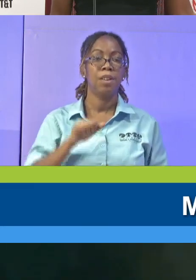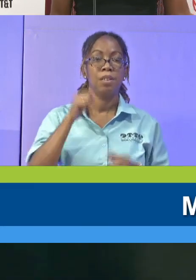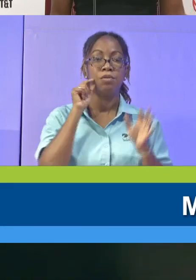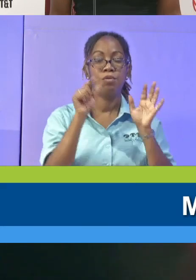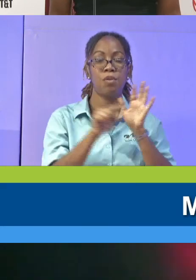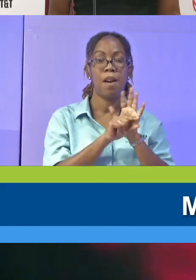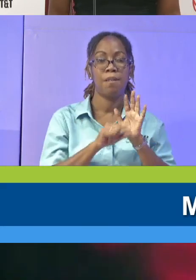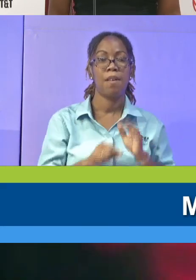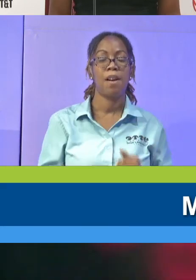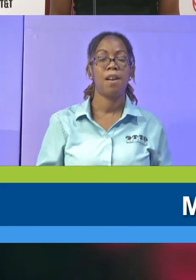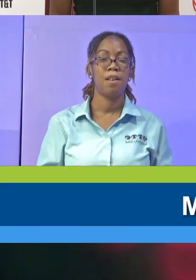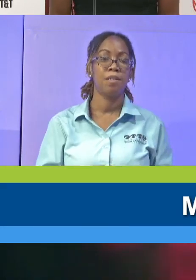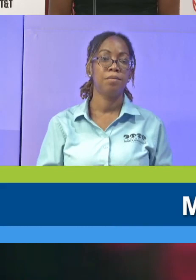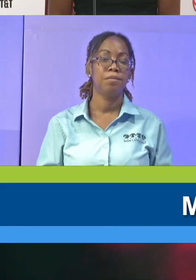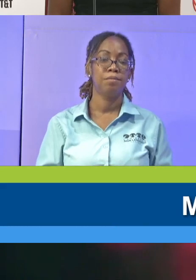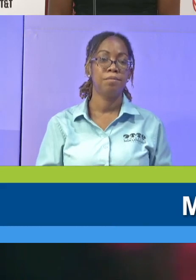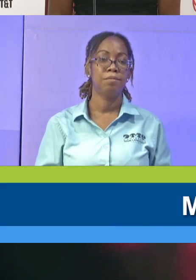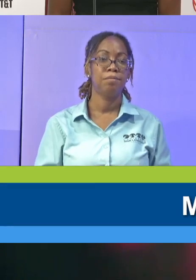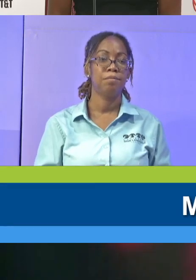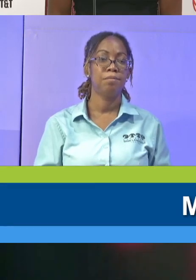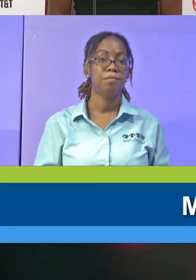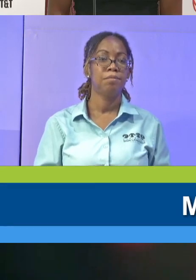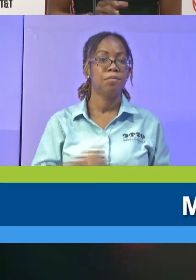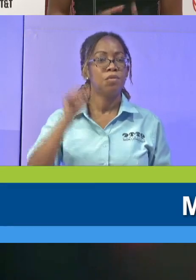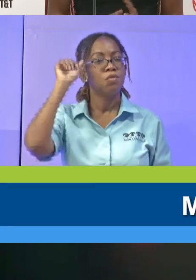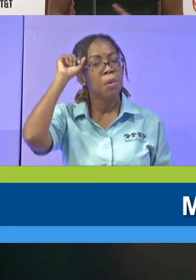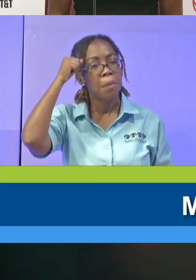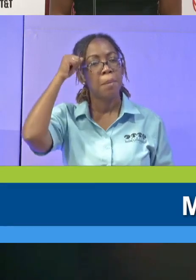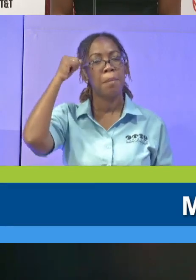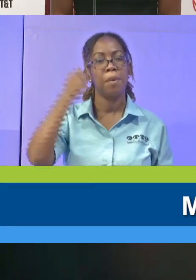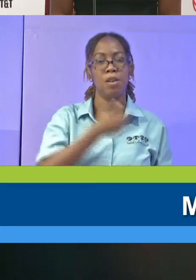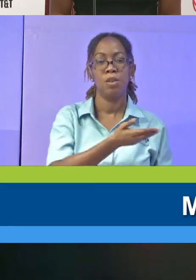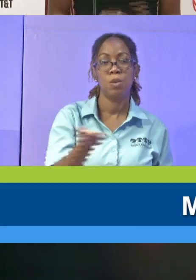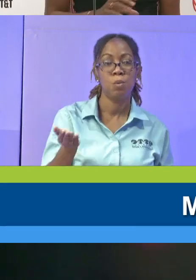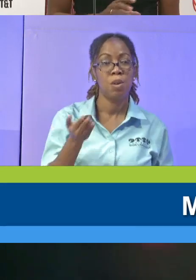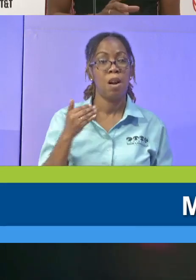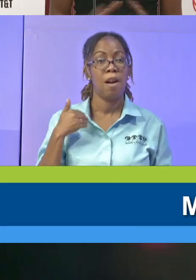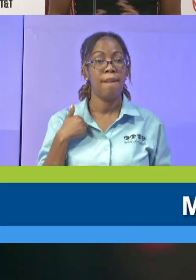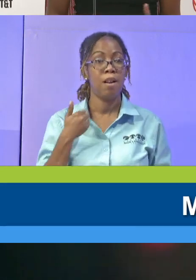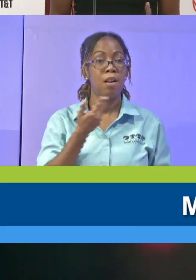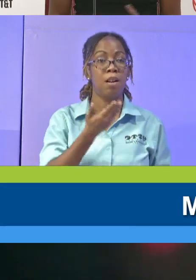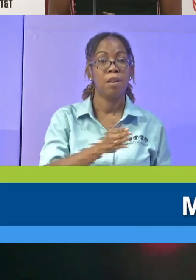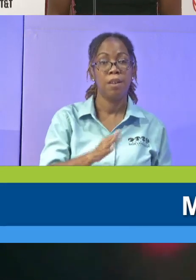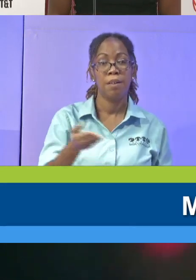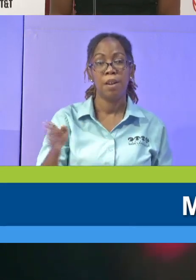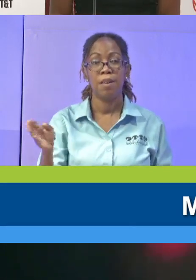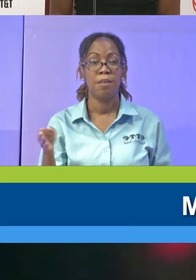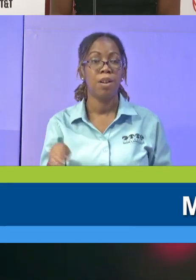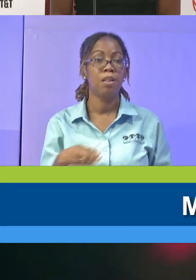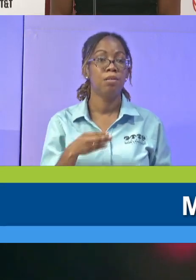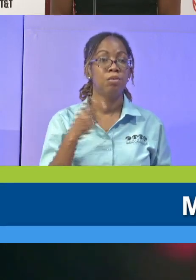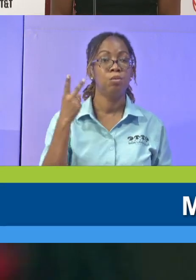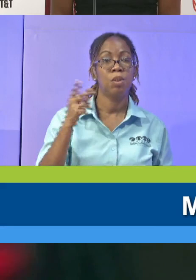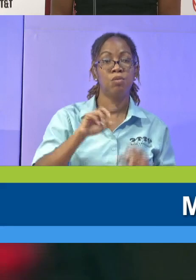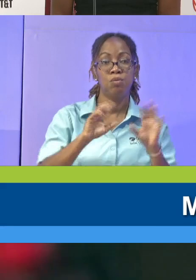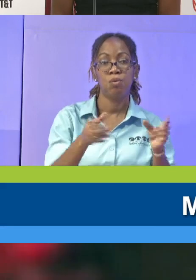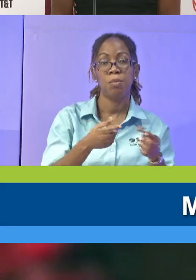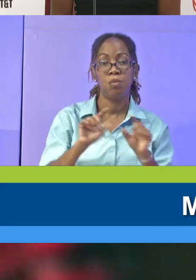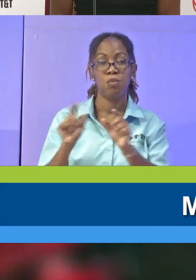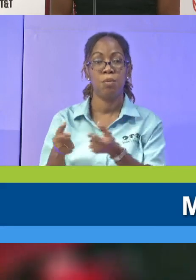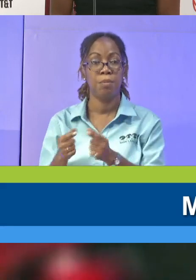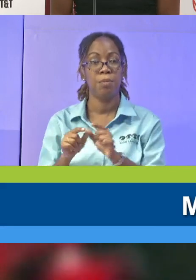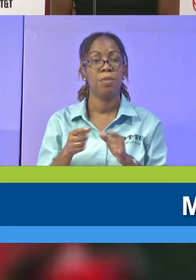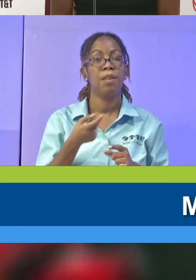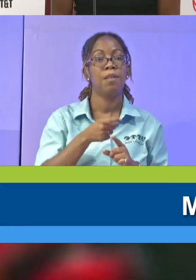So these are just brief takeaways, just to remind you that there are differences. There are two main groups that we look to from